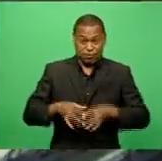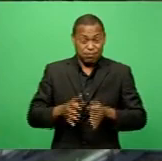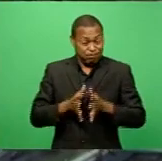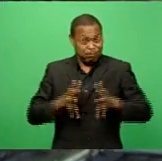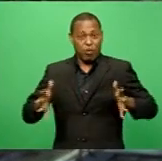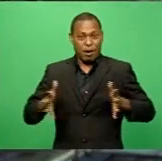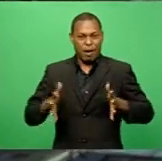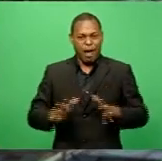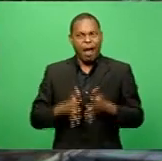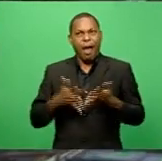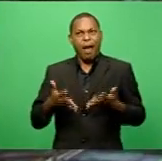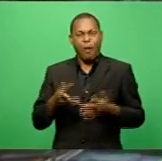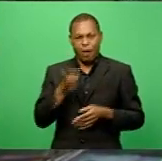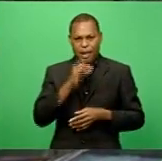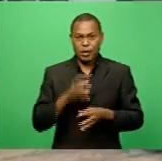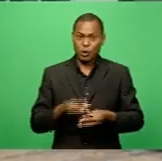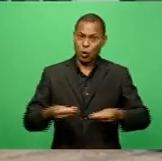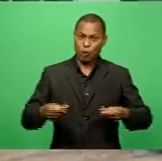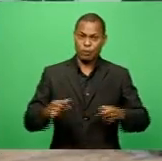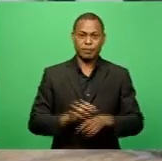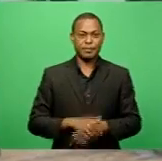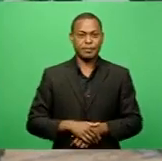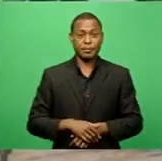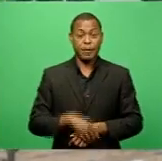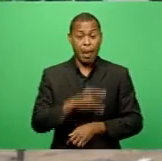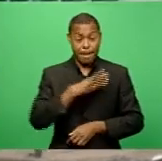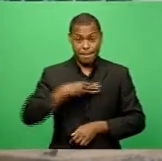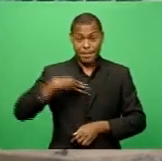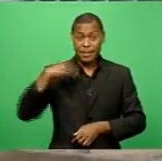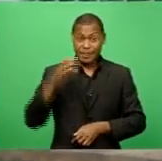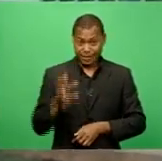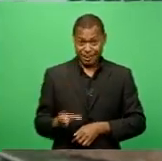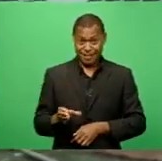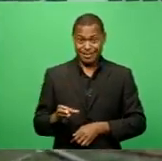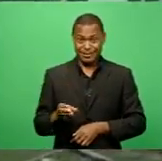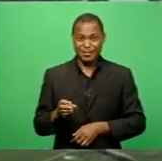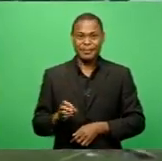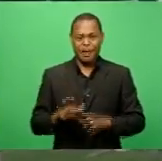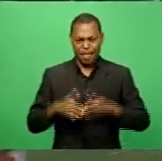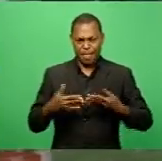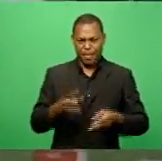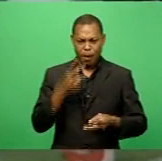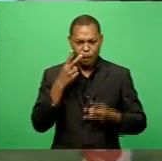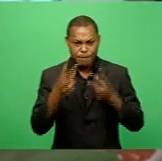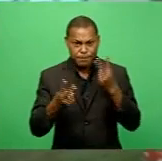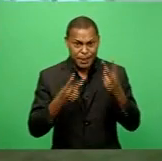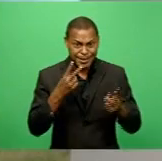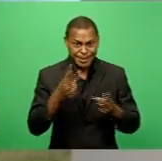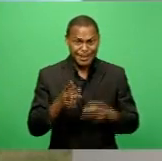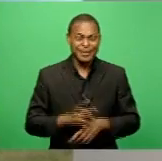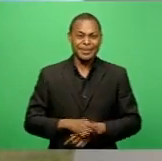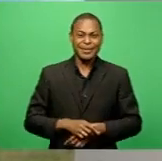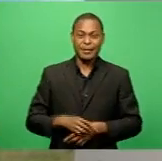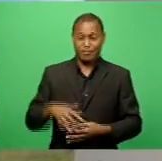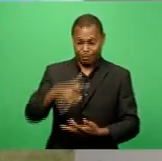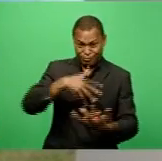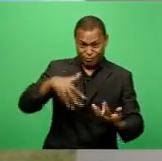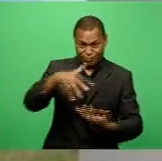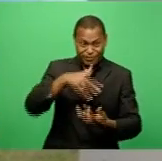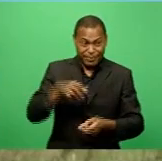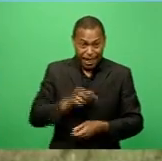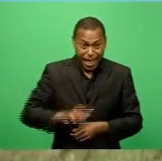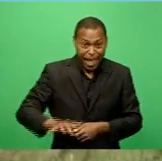that. Education Minister Rosie Akbar, who is currently visiting schools in the TC Yasa affected areas, confirms